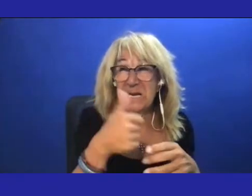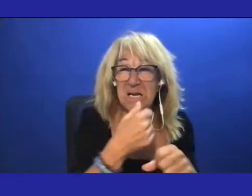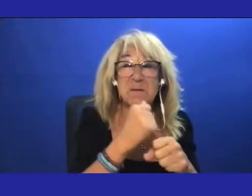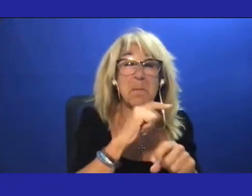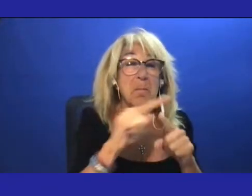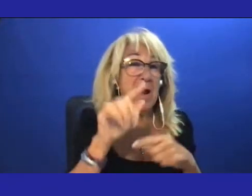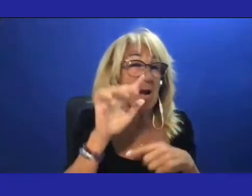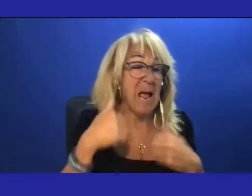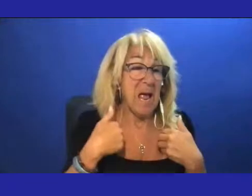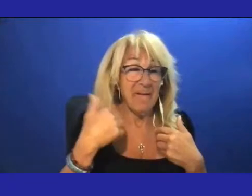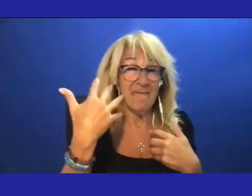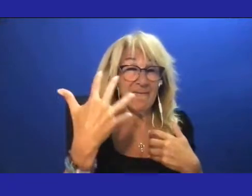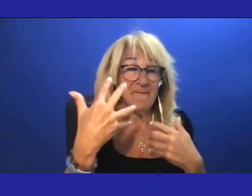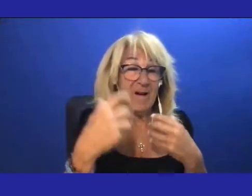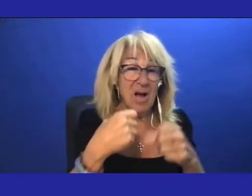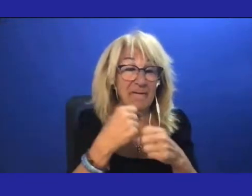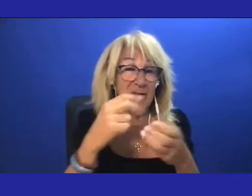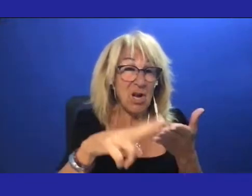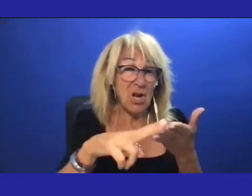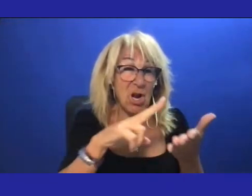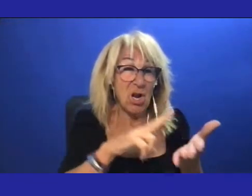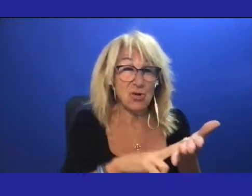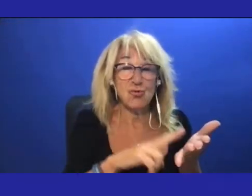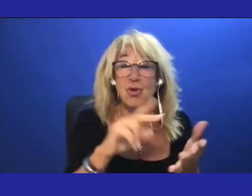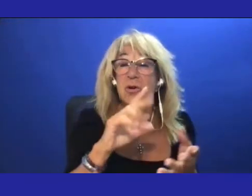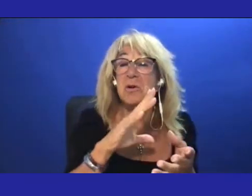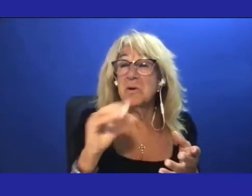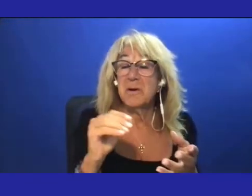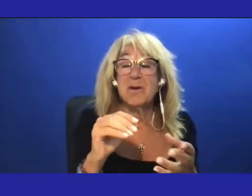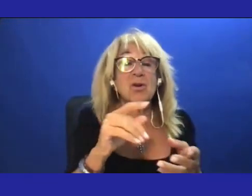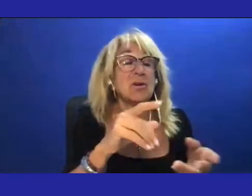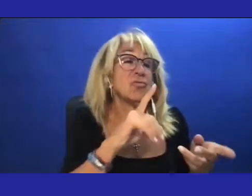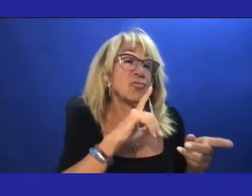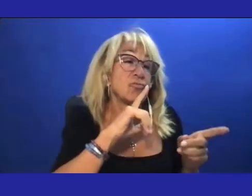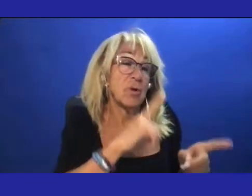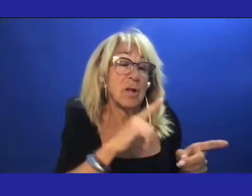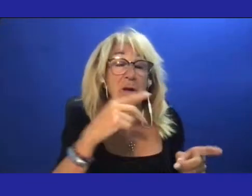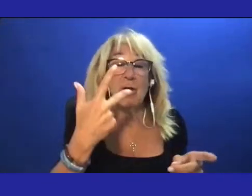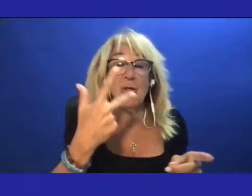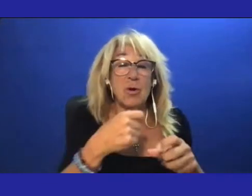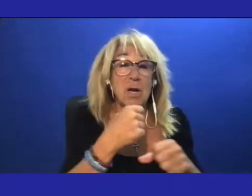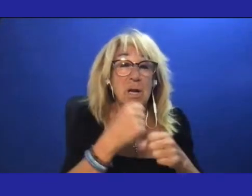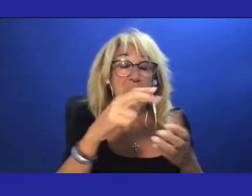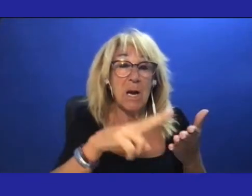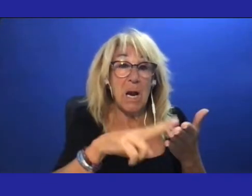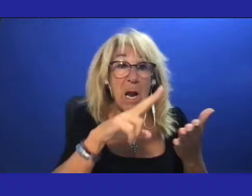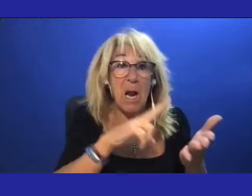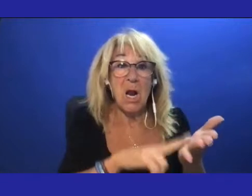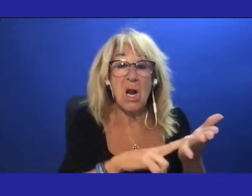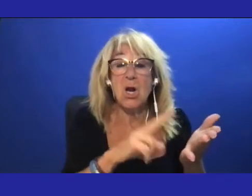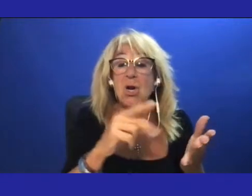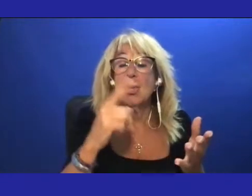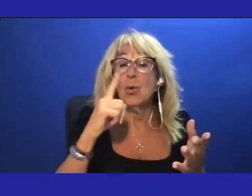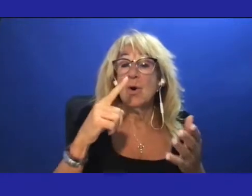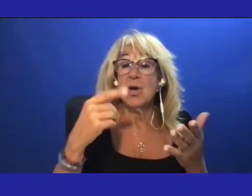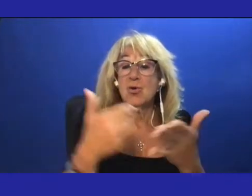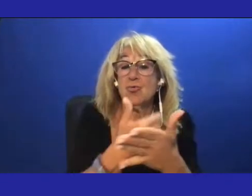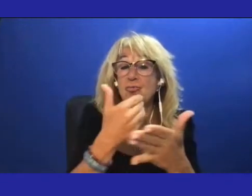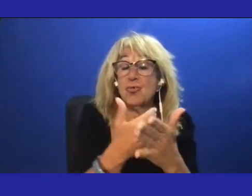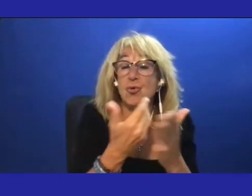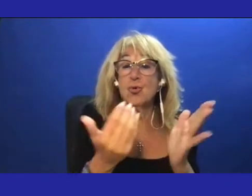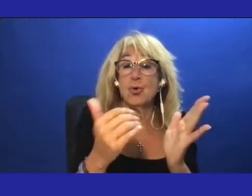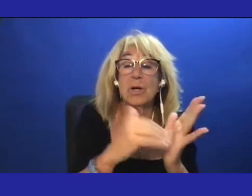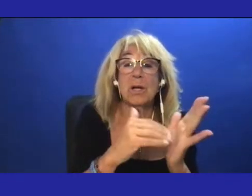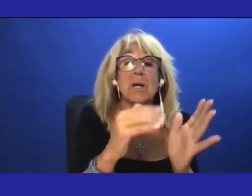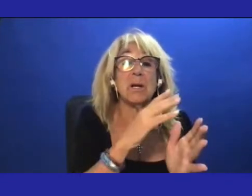mentioned. It has typically been a 3-year contract with renewal terms of 1 additional year, so 3 plus 1